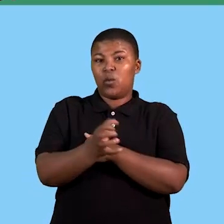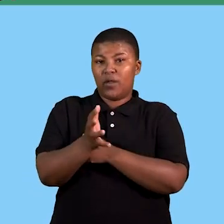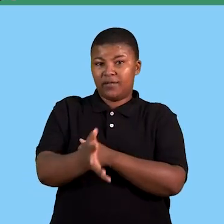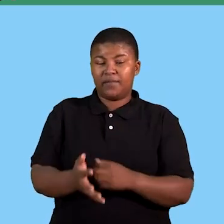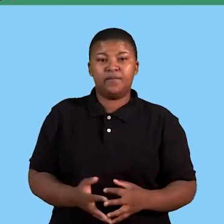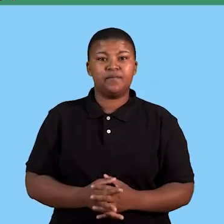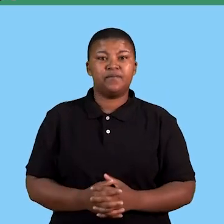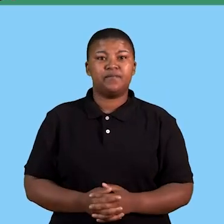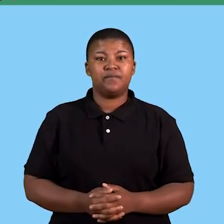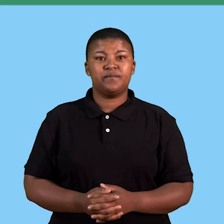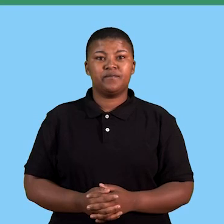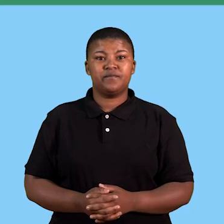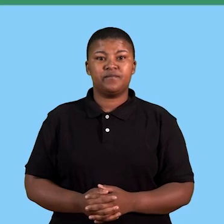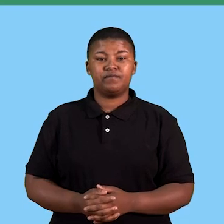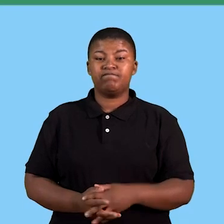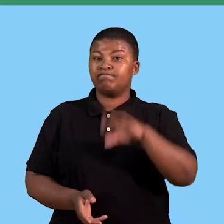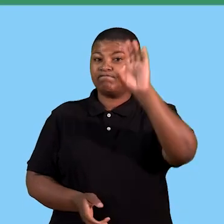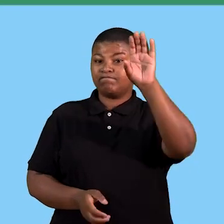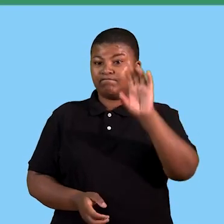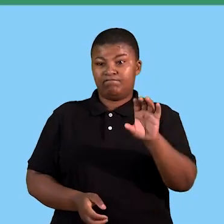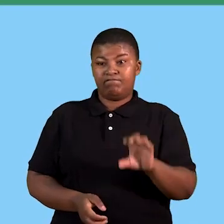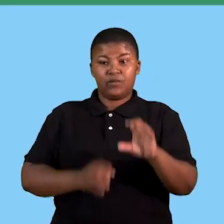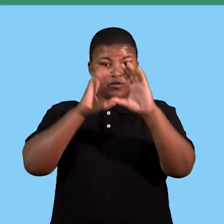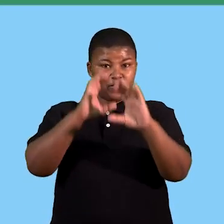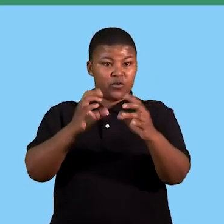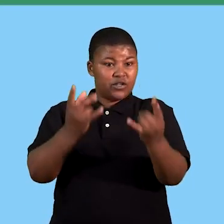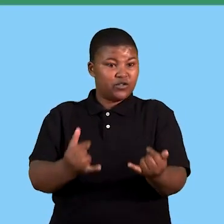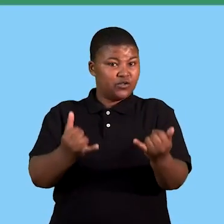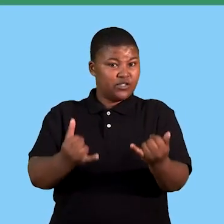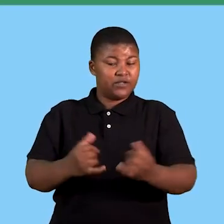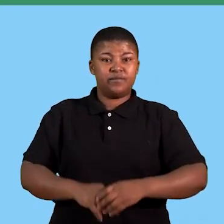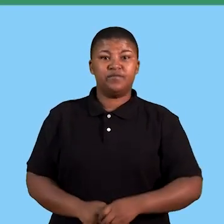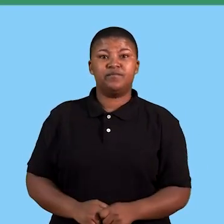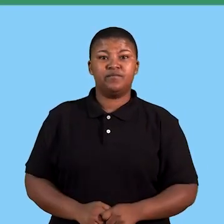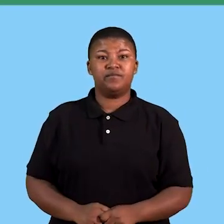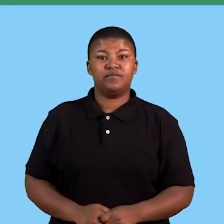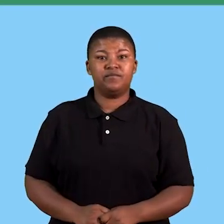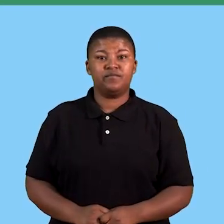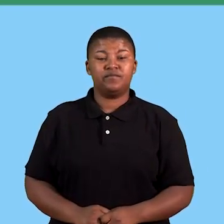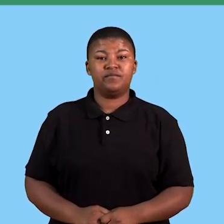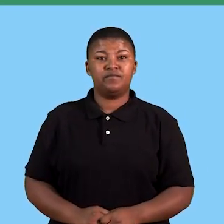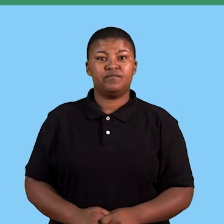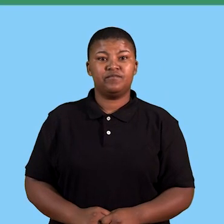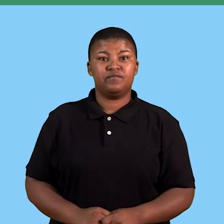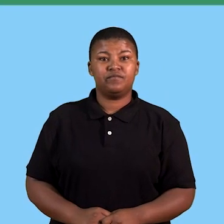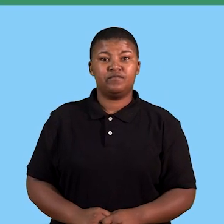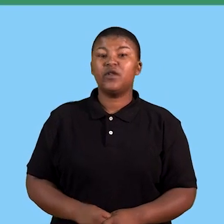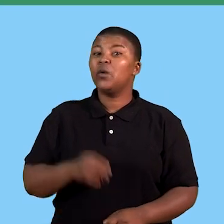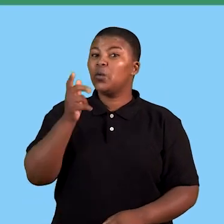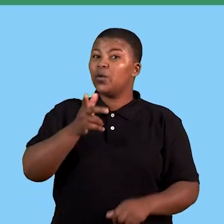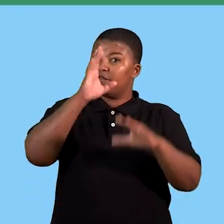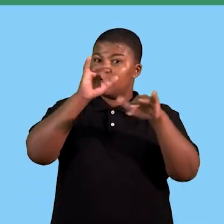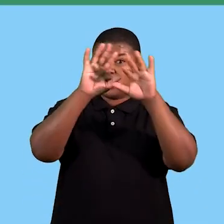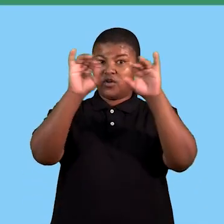organizational structures. So this is our concept map for this lesson. We will be looking at